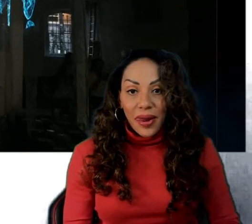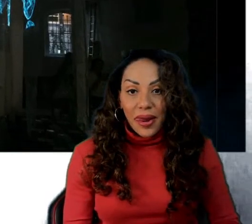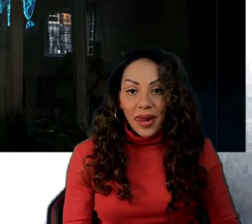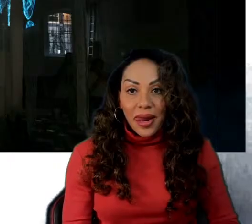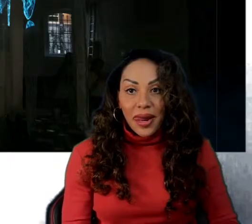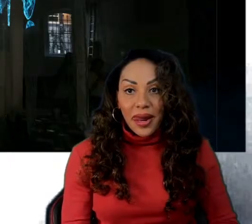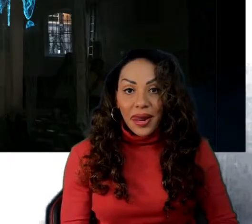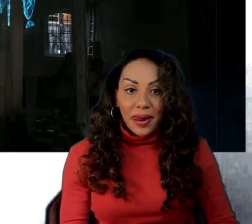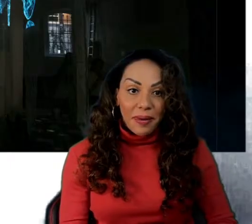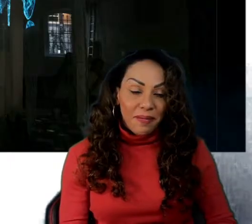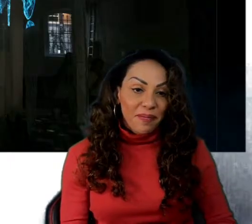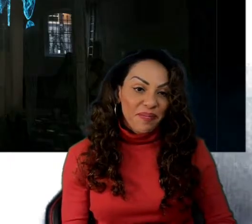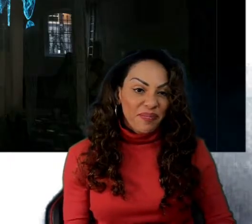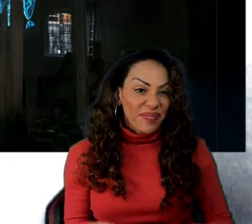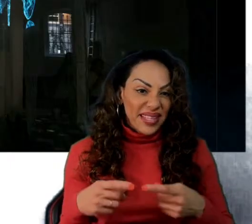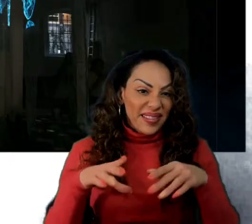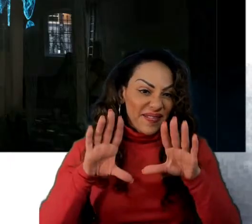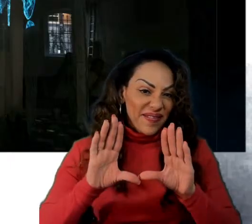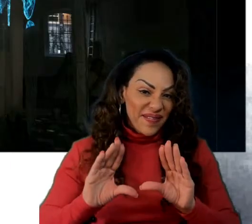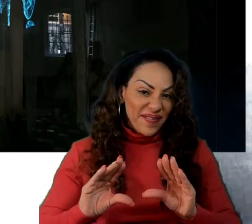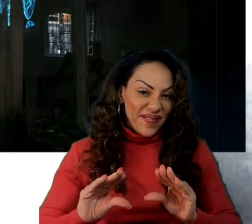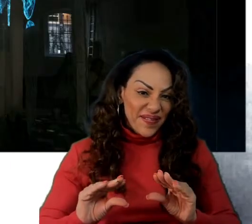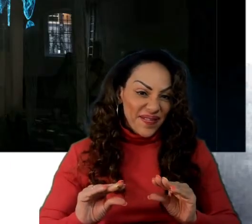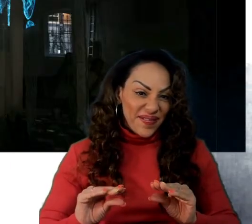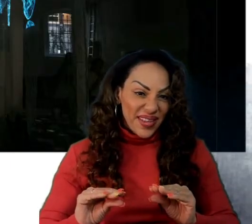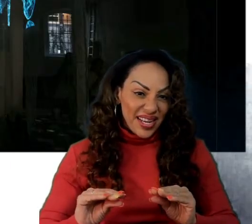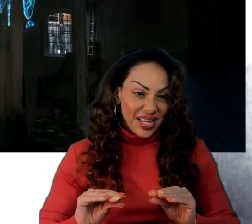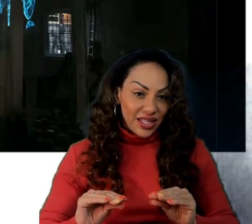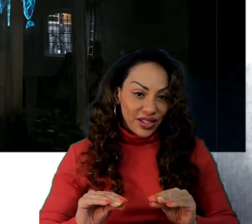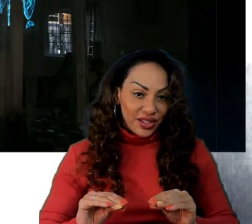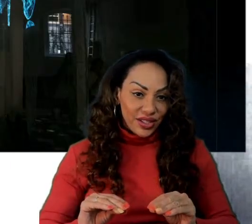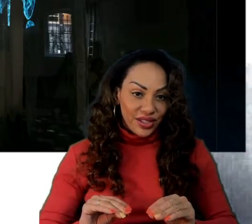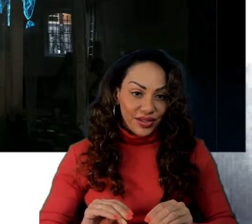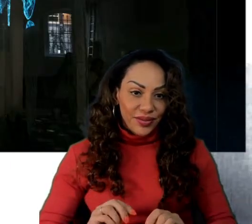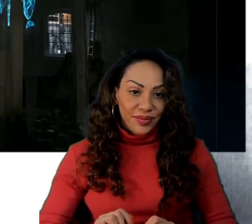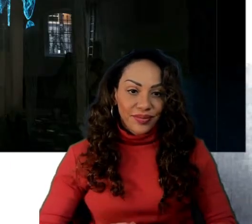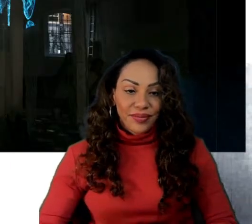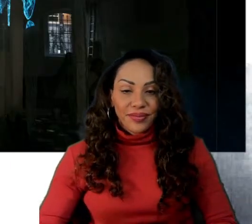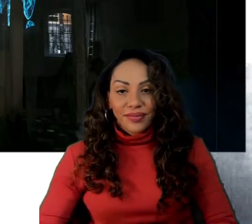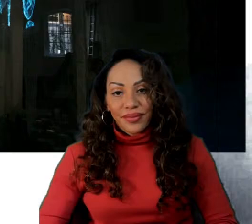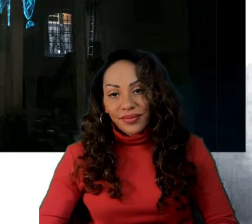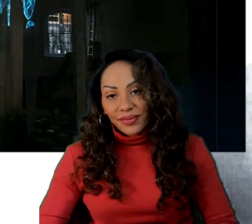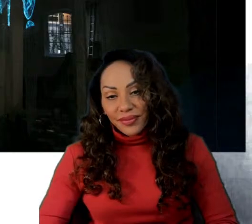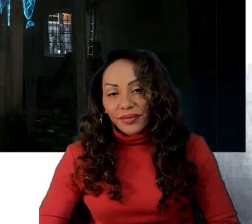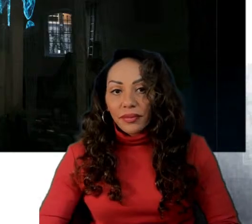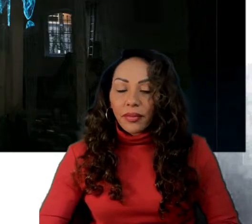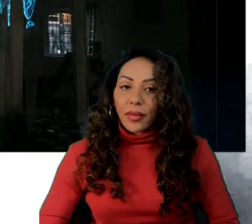quite, it took a lot of logistics to put on.